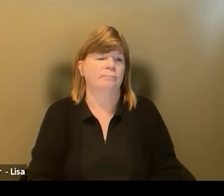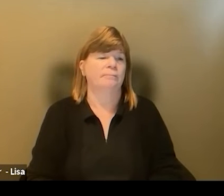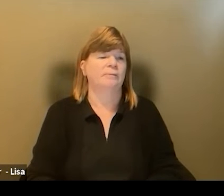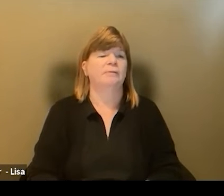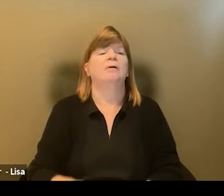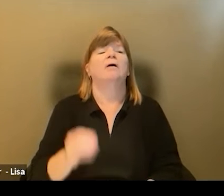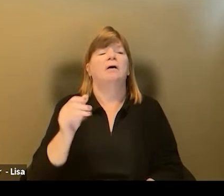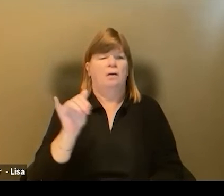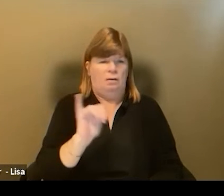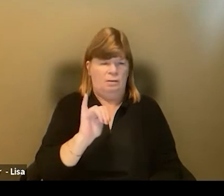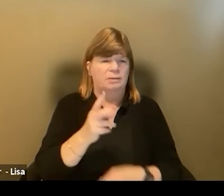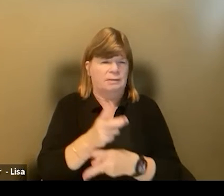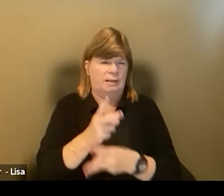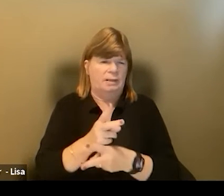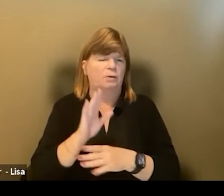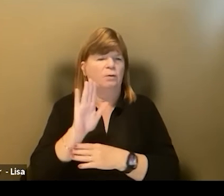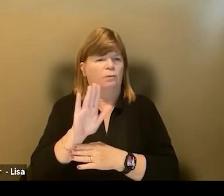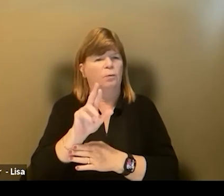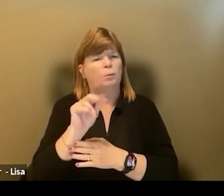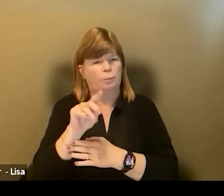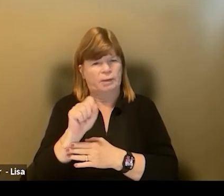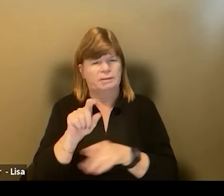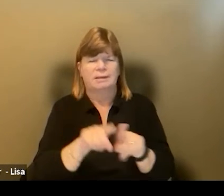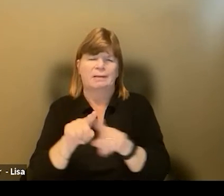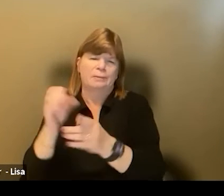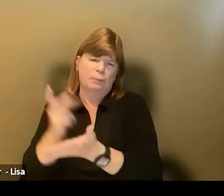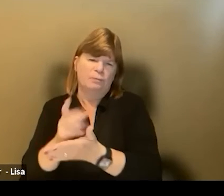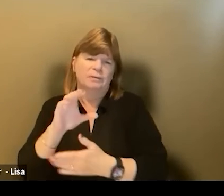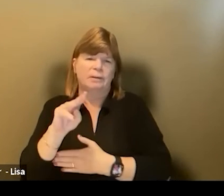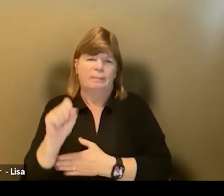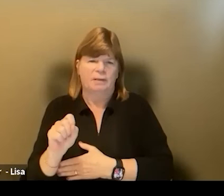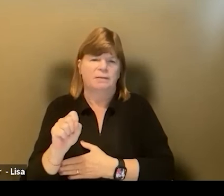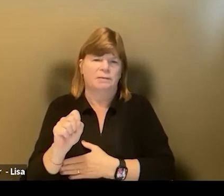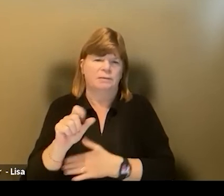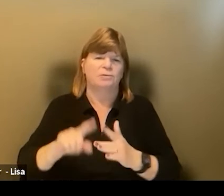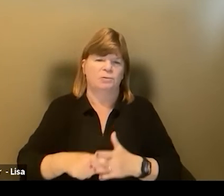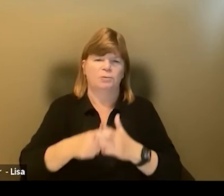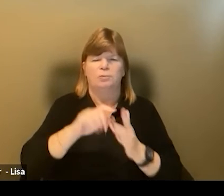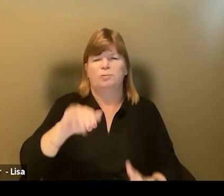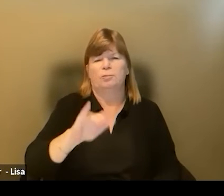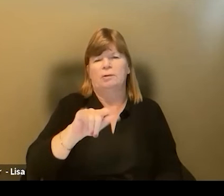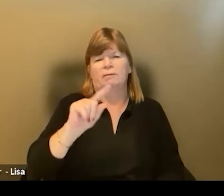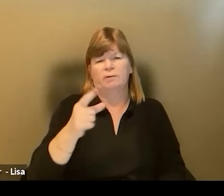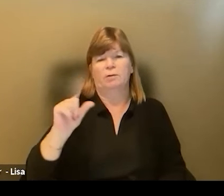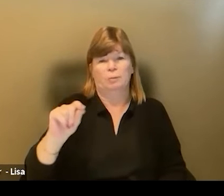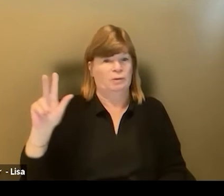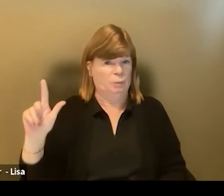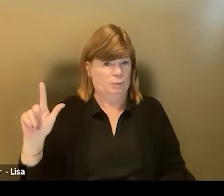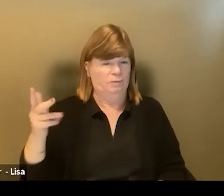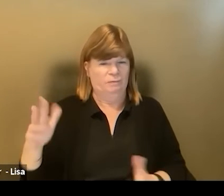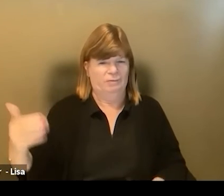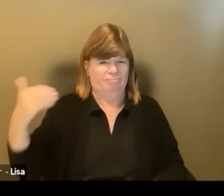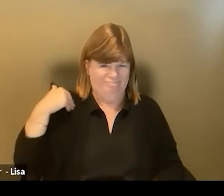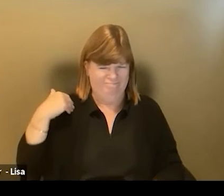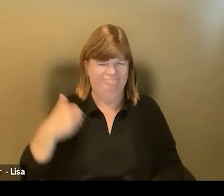It also maintains provider rates as approved by CMS, and which will be effective July 1, 2023, or which